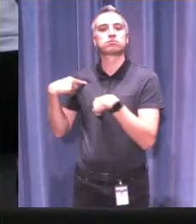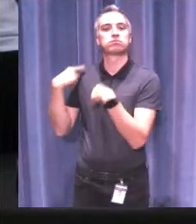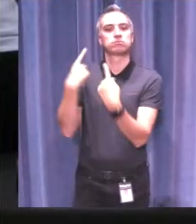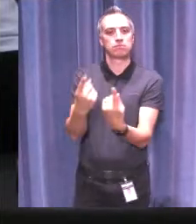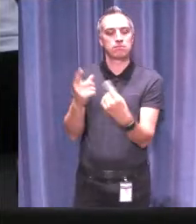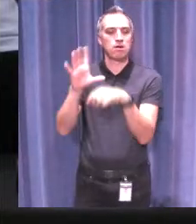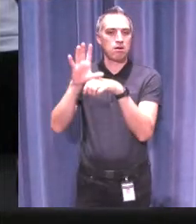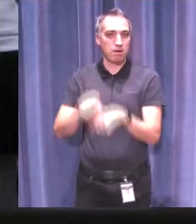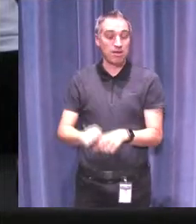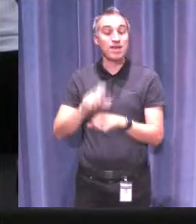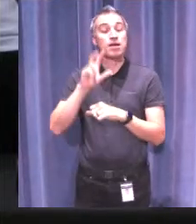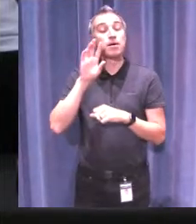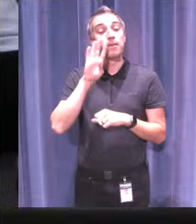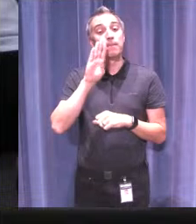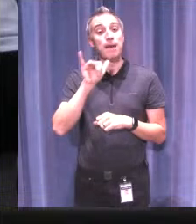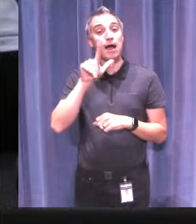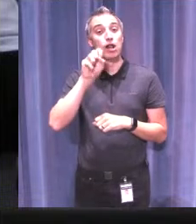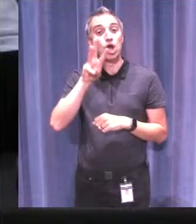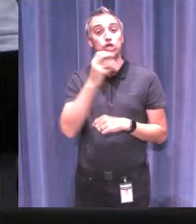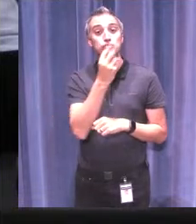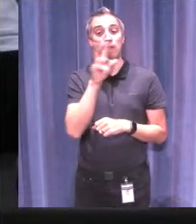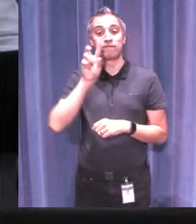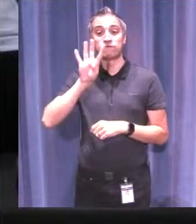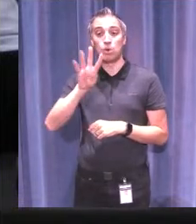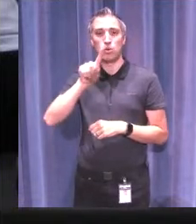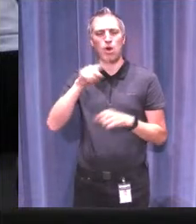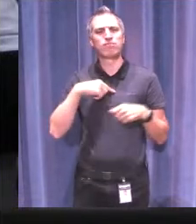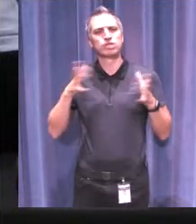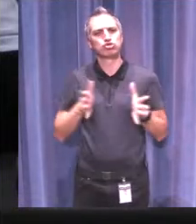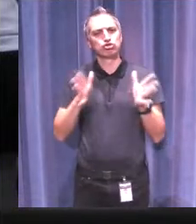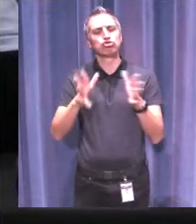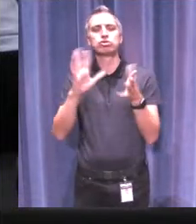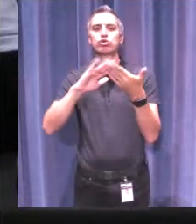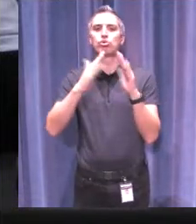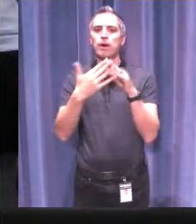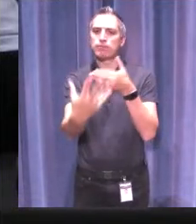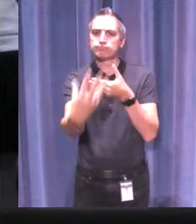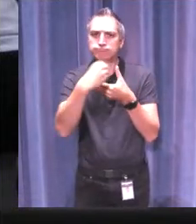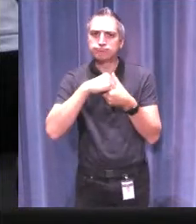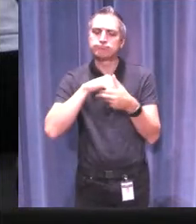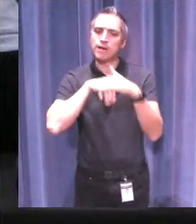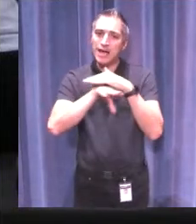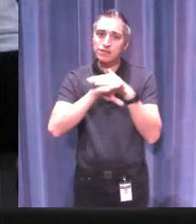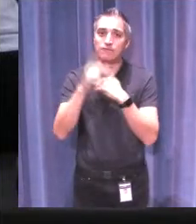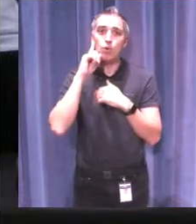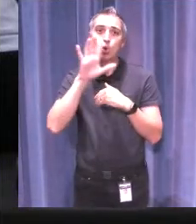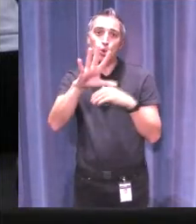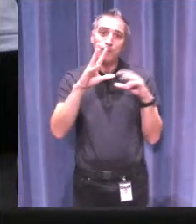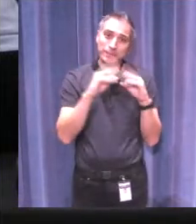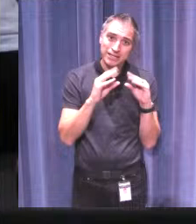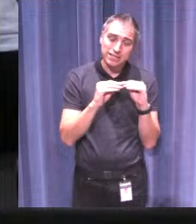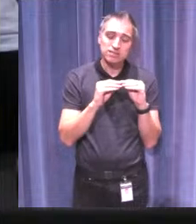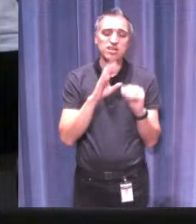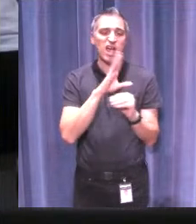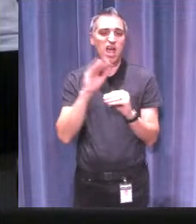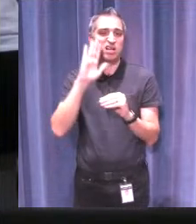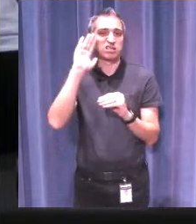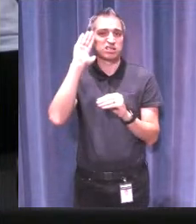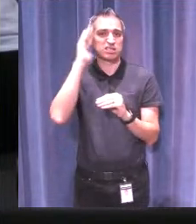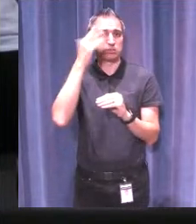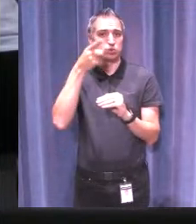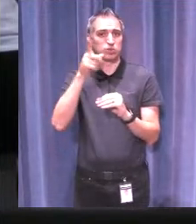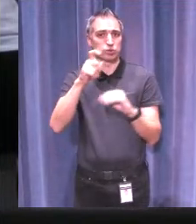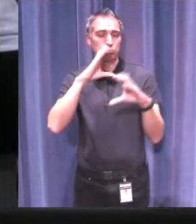and your bylaw 1241 encourages community access to your meetings and activities. Clear information would seem to be required to accomplish